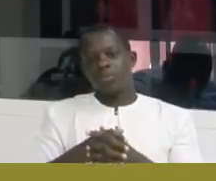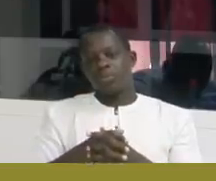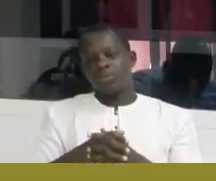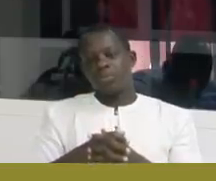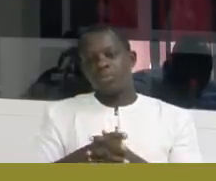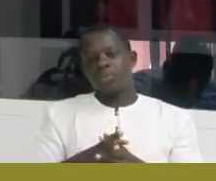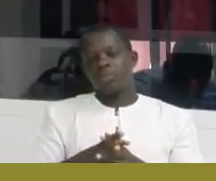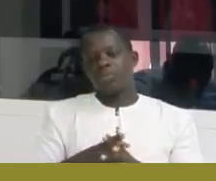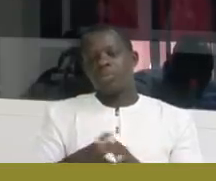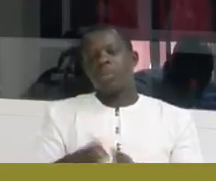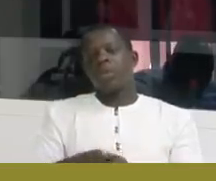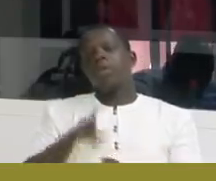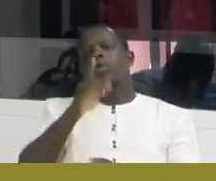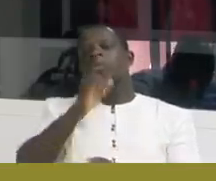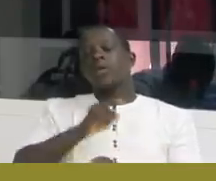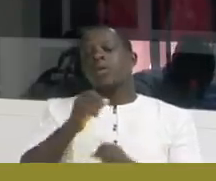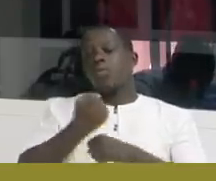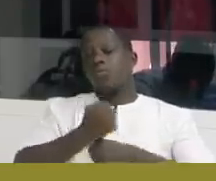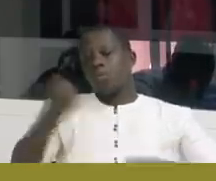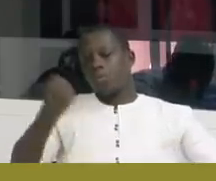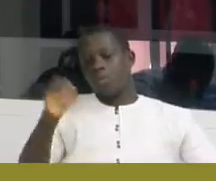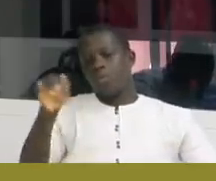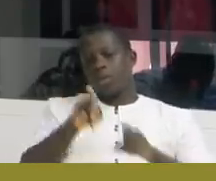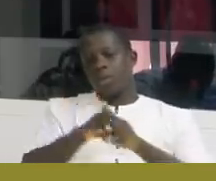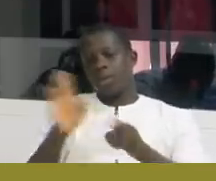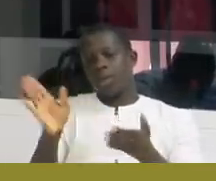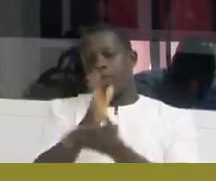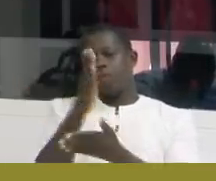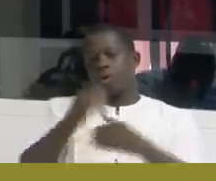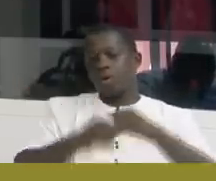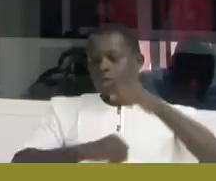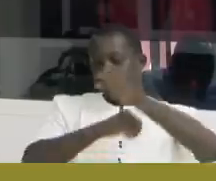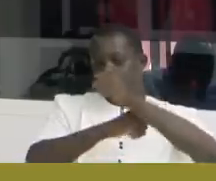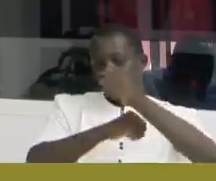were retrieved were support weapons.